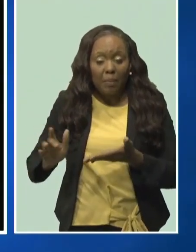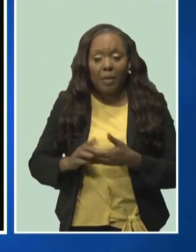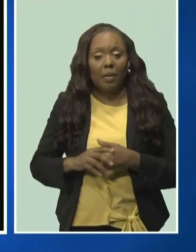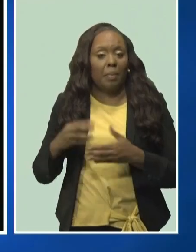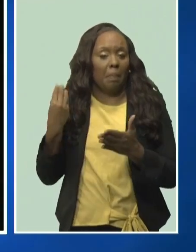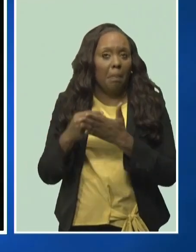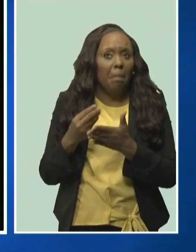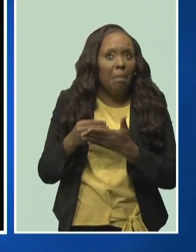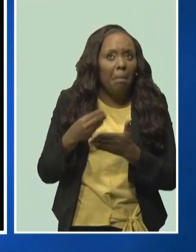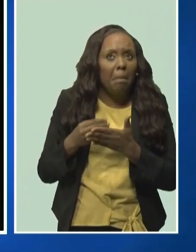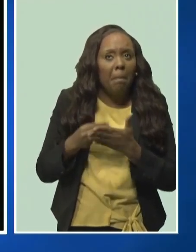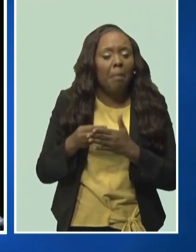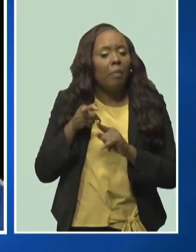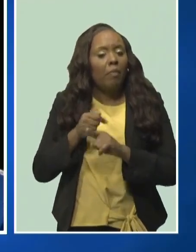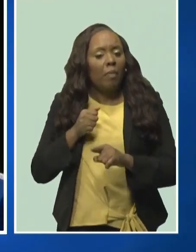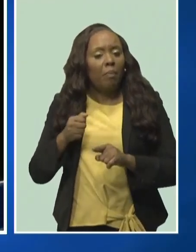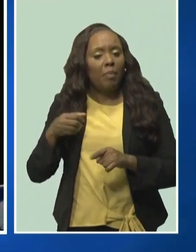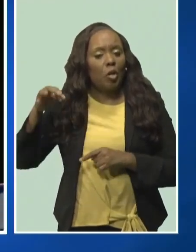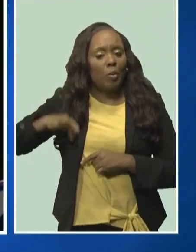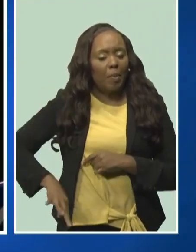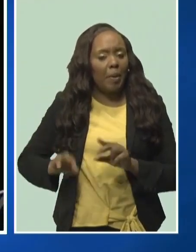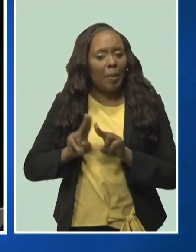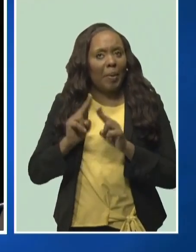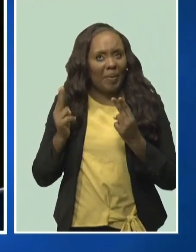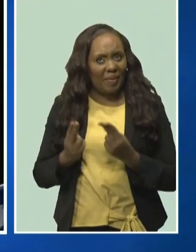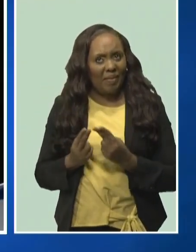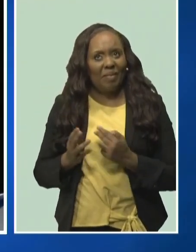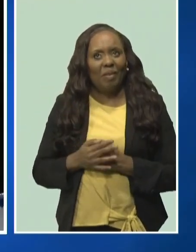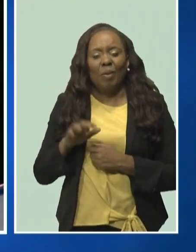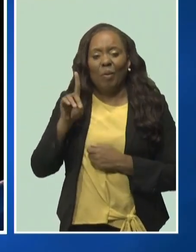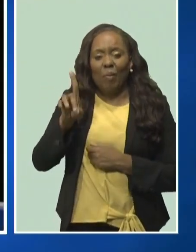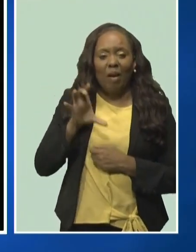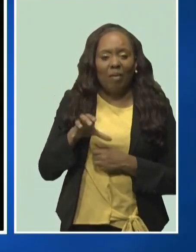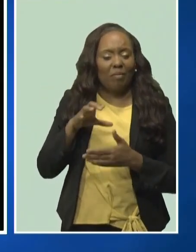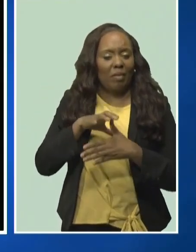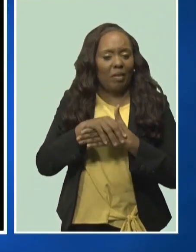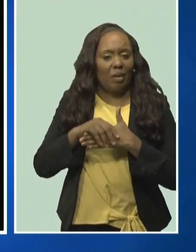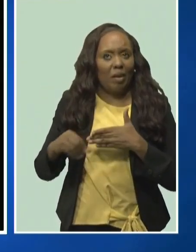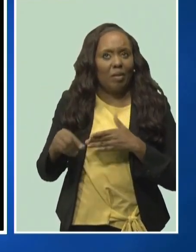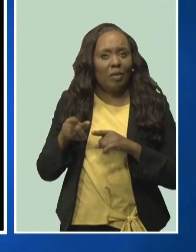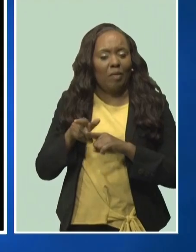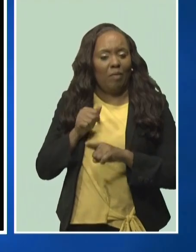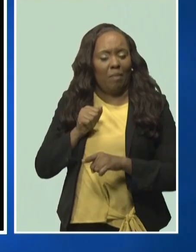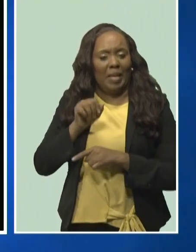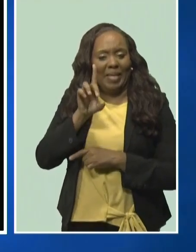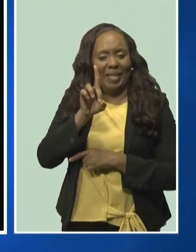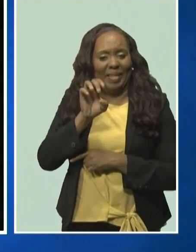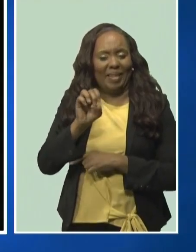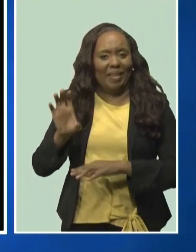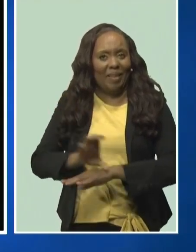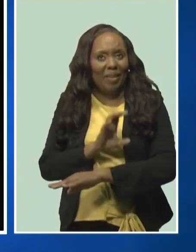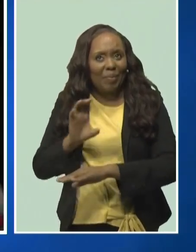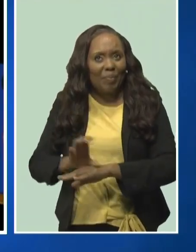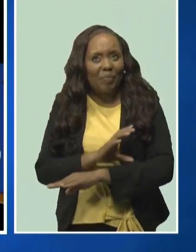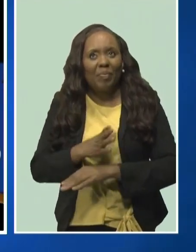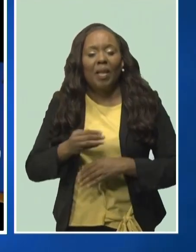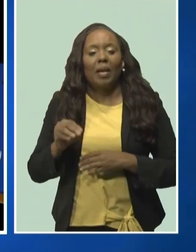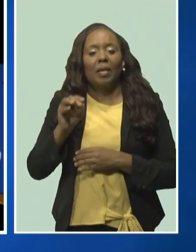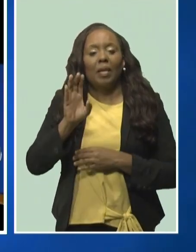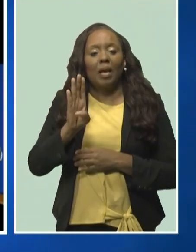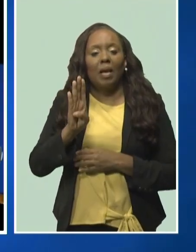Barbados Public Workers Cooperative Credit Union Limited, a $100 voucher from DE Computers, and a voucher from